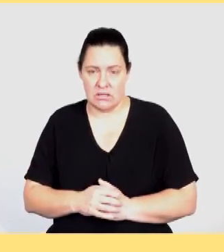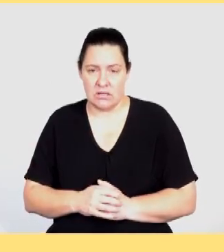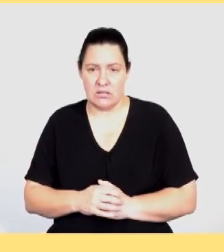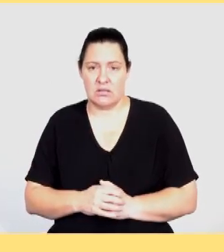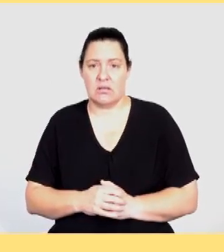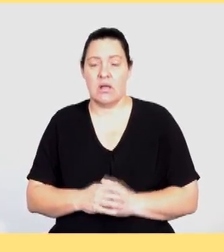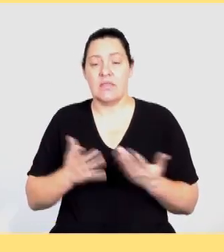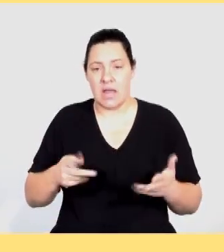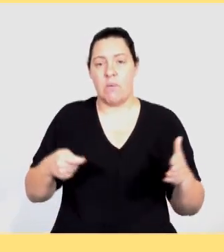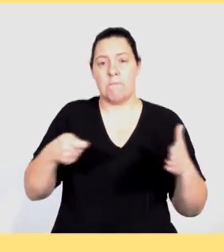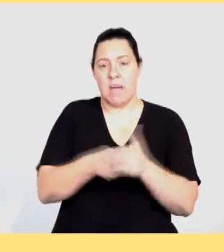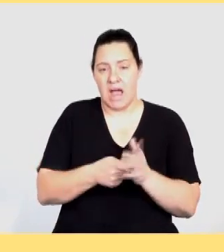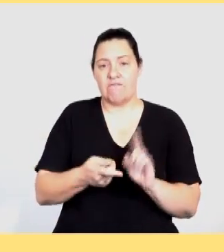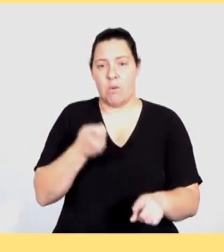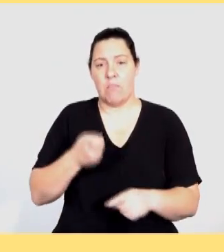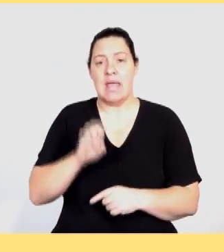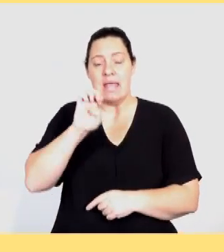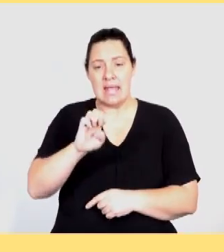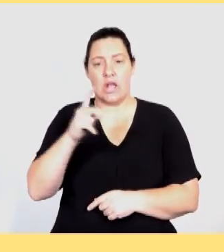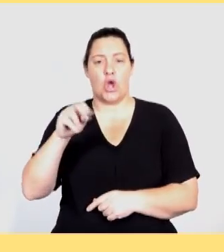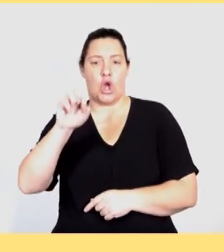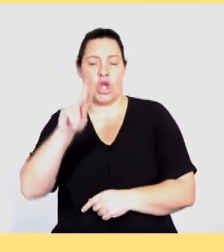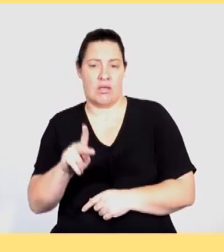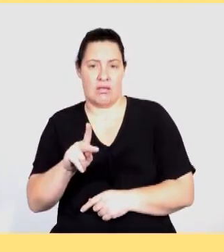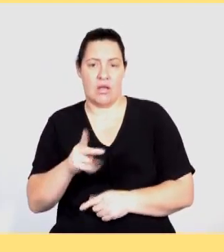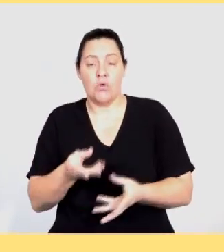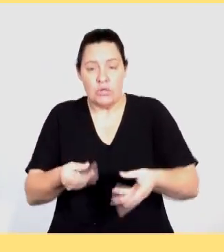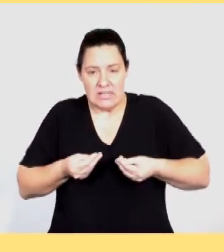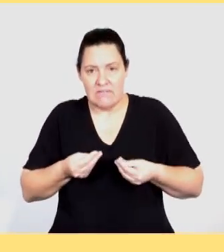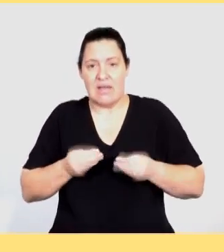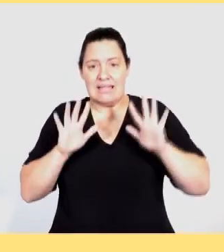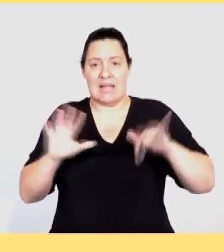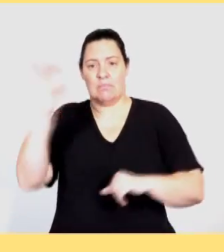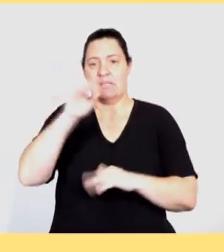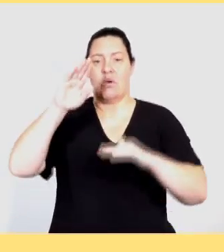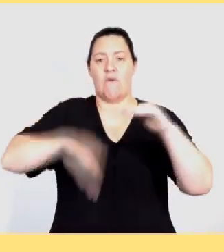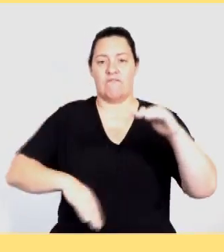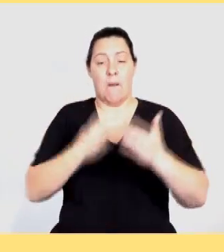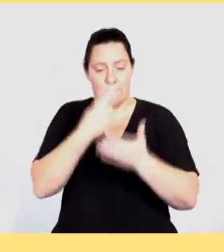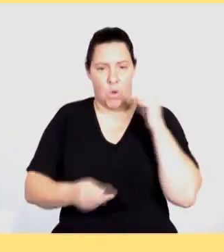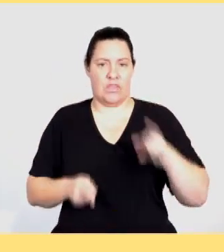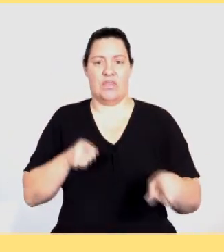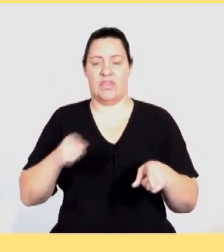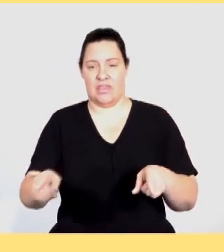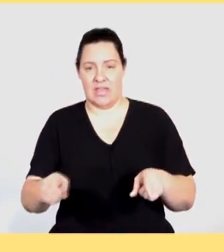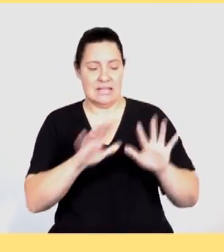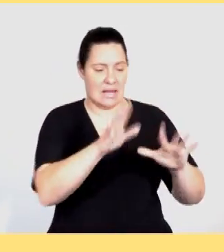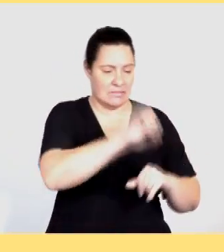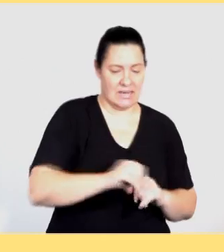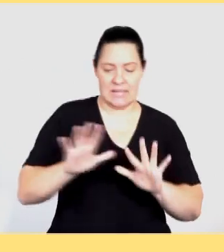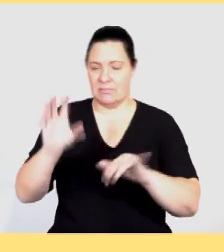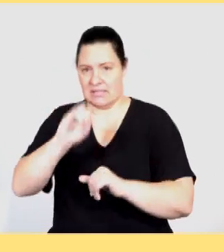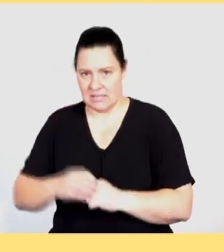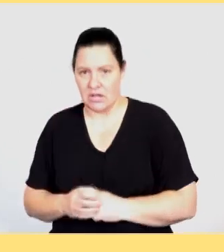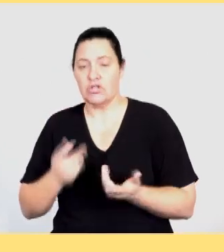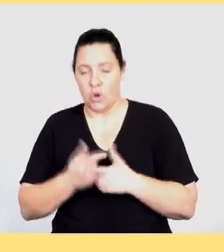5,600. And then we bought this from E. Kirk and we received a 10% trade discount on both items. All